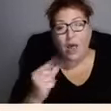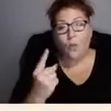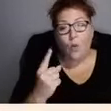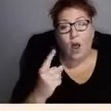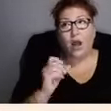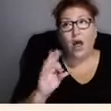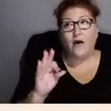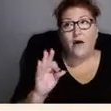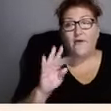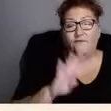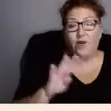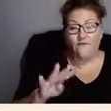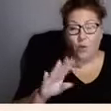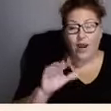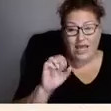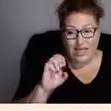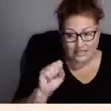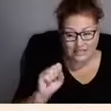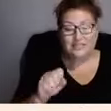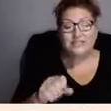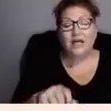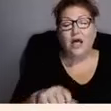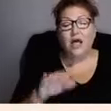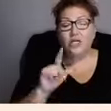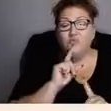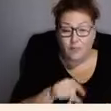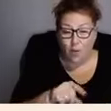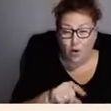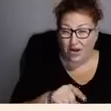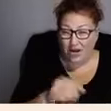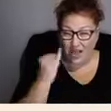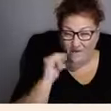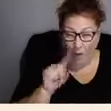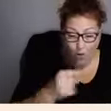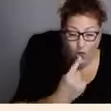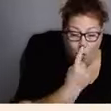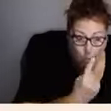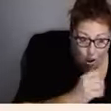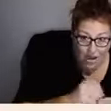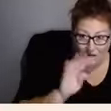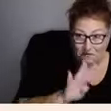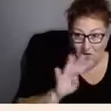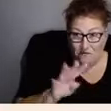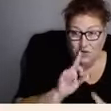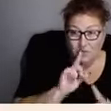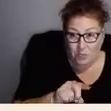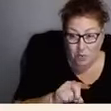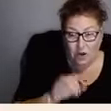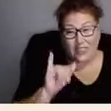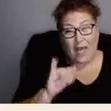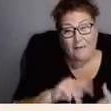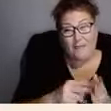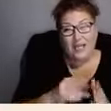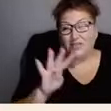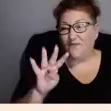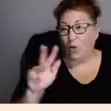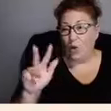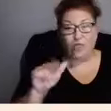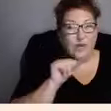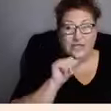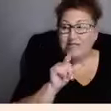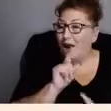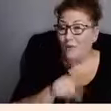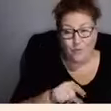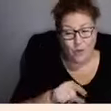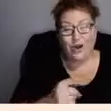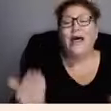of financial abuse is reported. So if only 1 in 44 is reported, that means 43 are not reported, hence, again,